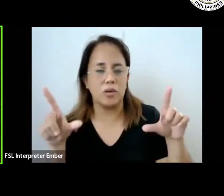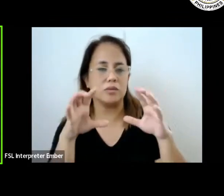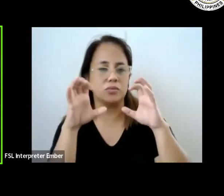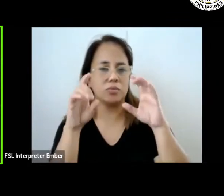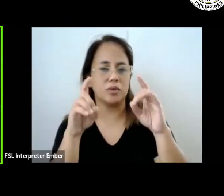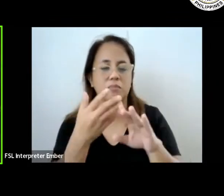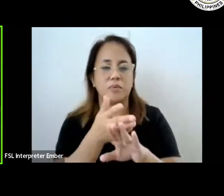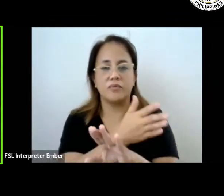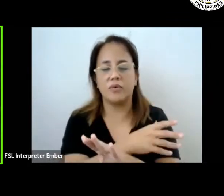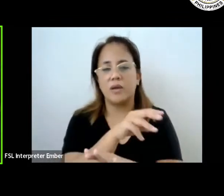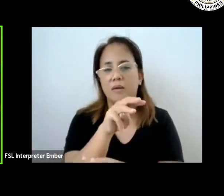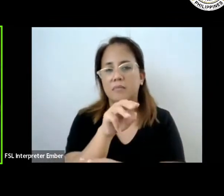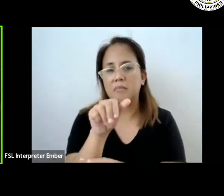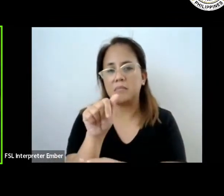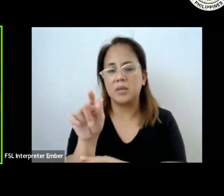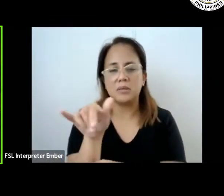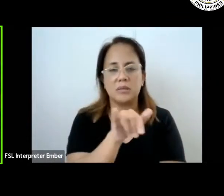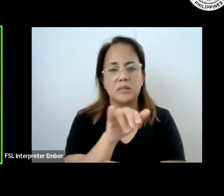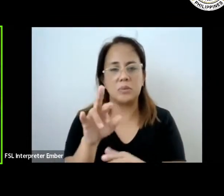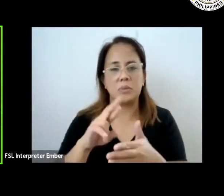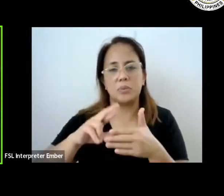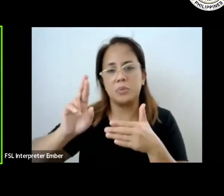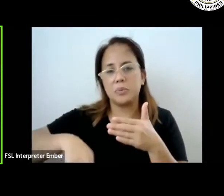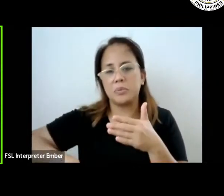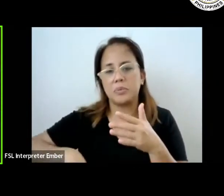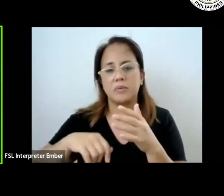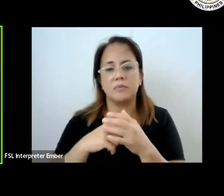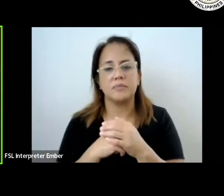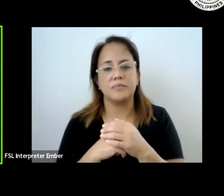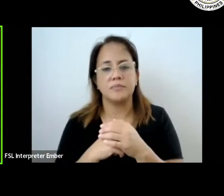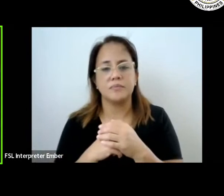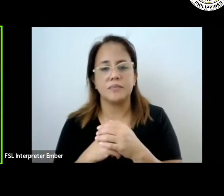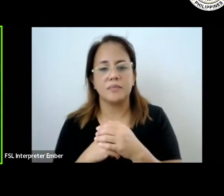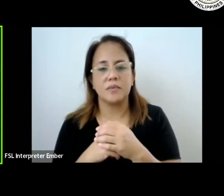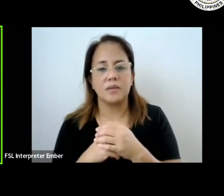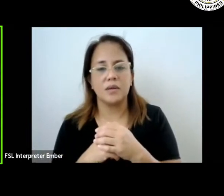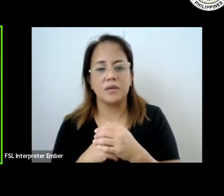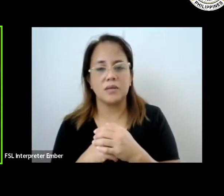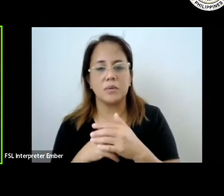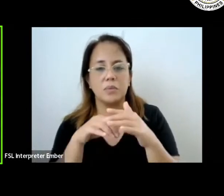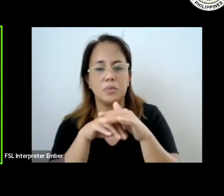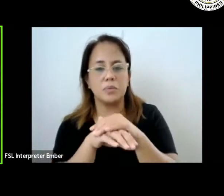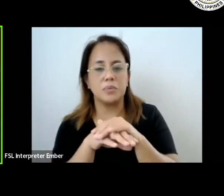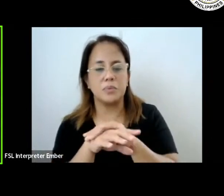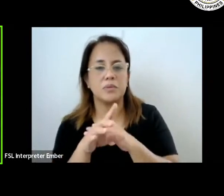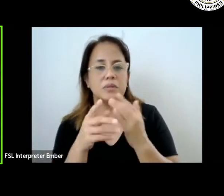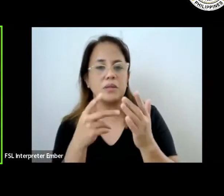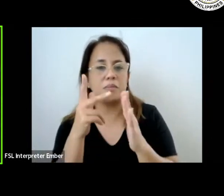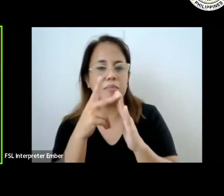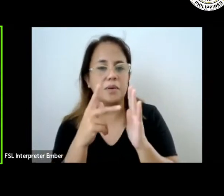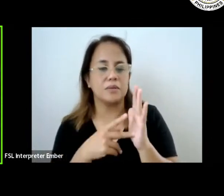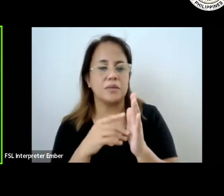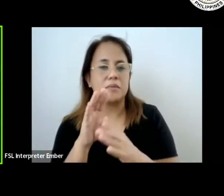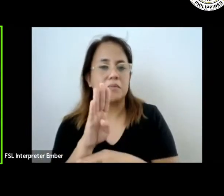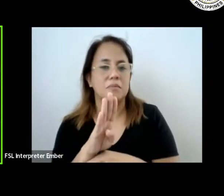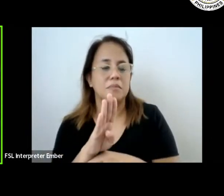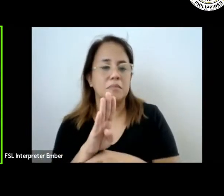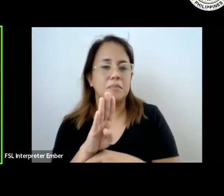NAT. Likewise, the results of the TIMSS showed that learners under the policy on bilingual